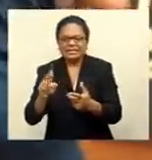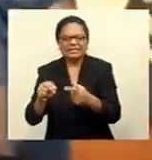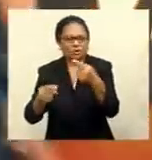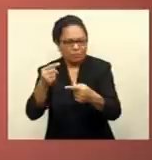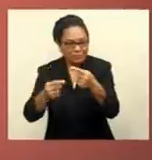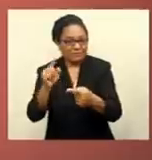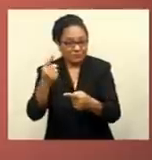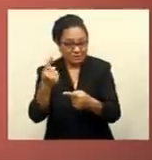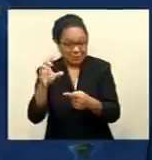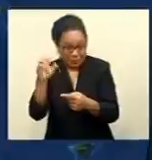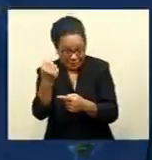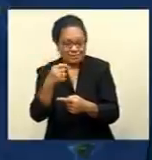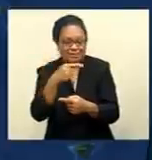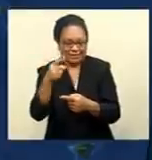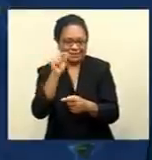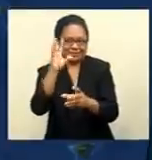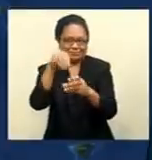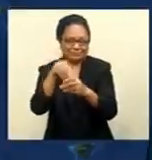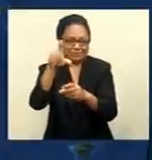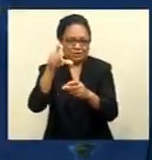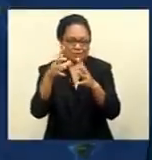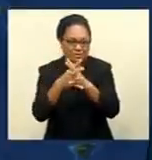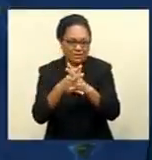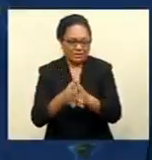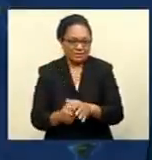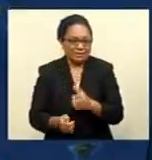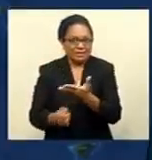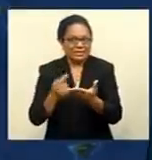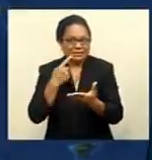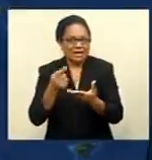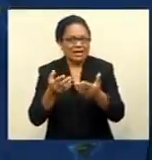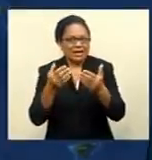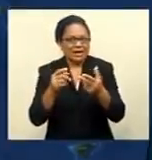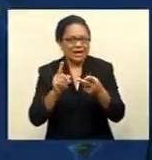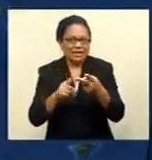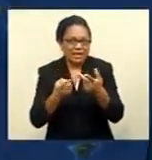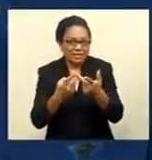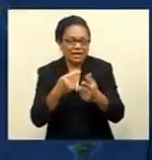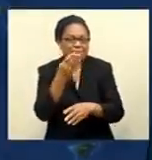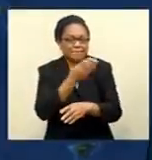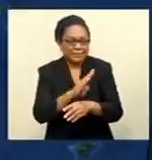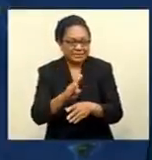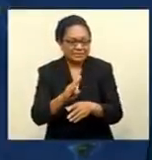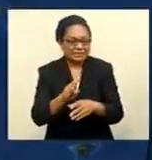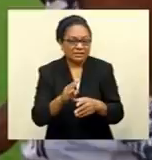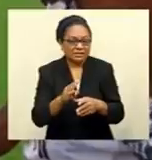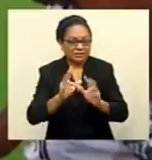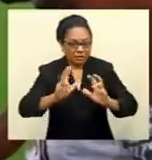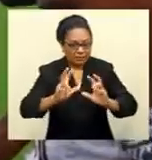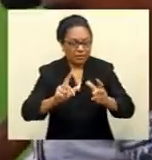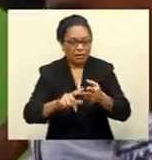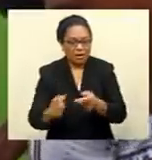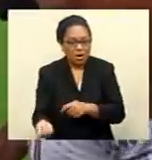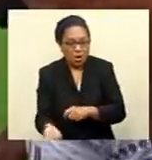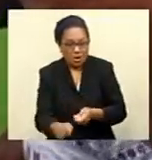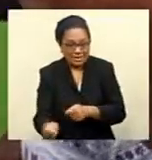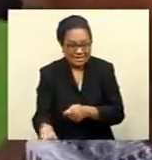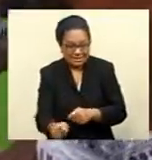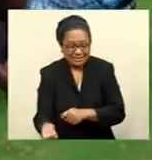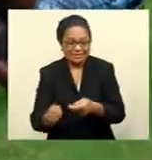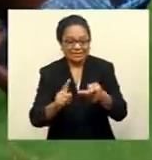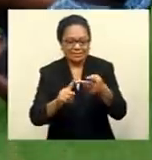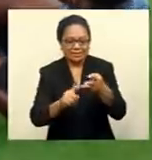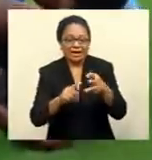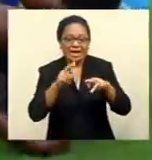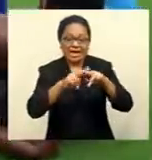any team sport, which would be beach volleyball, hockey, rugby sevens,